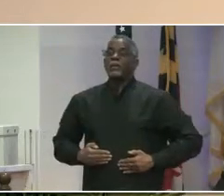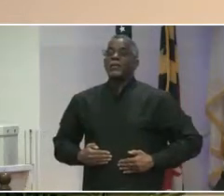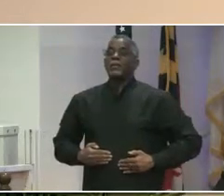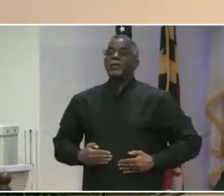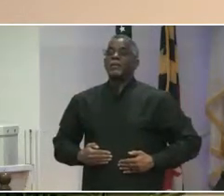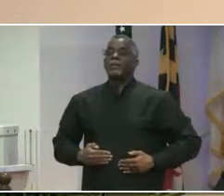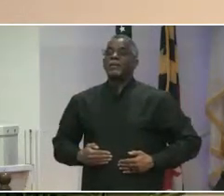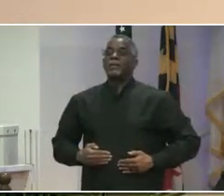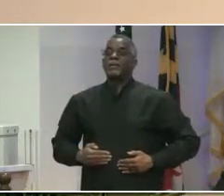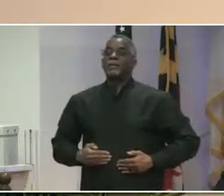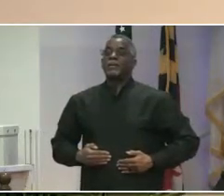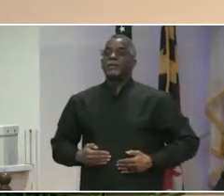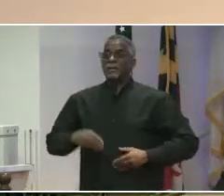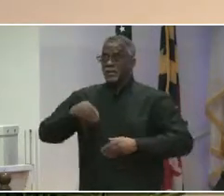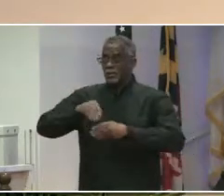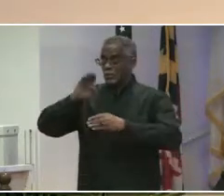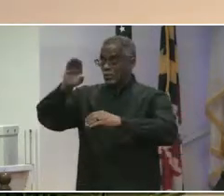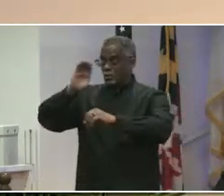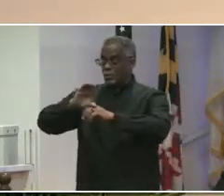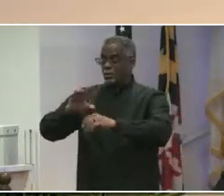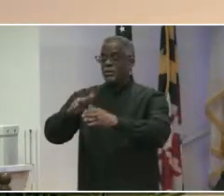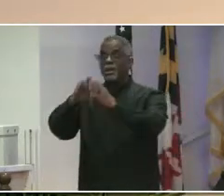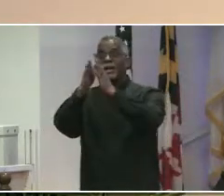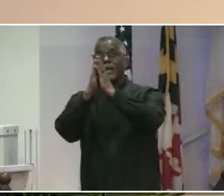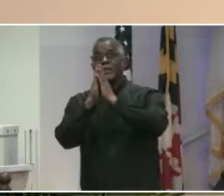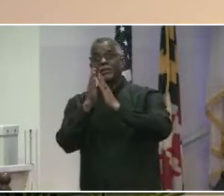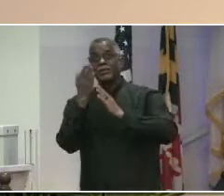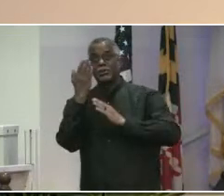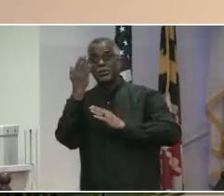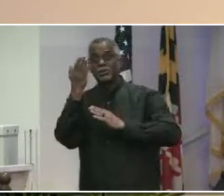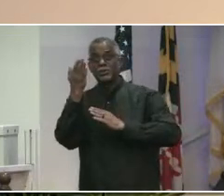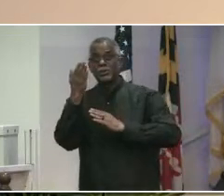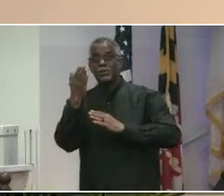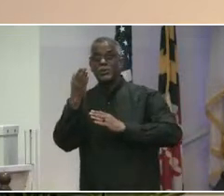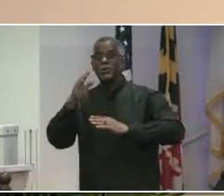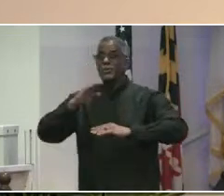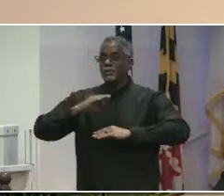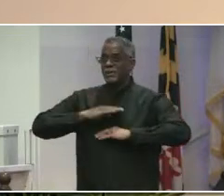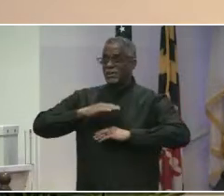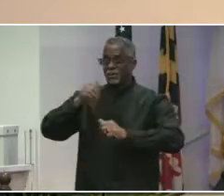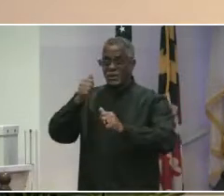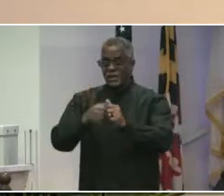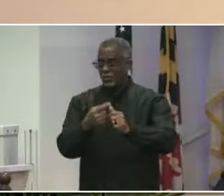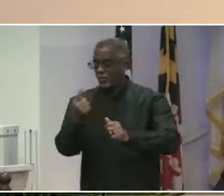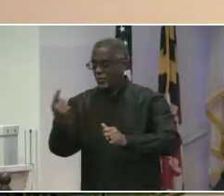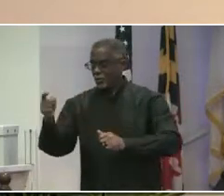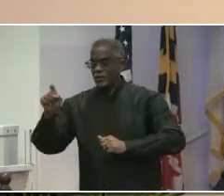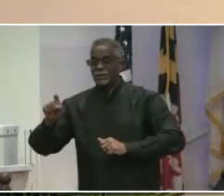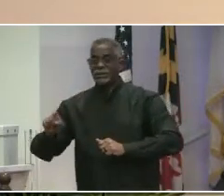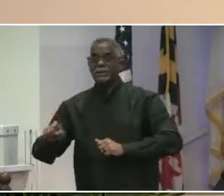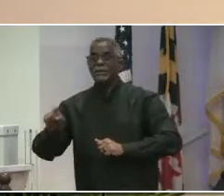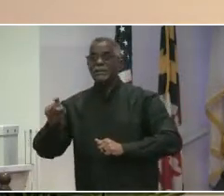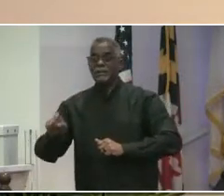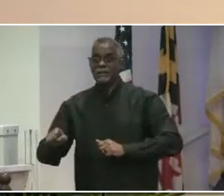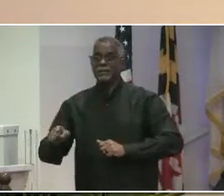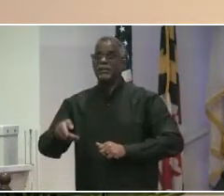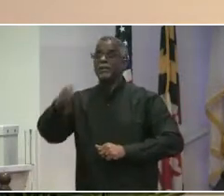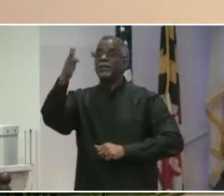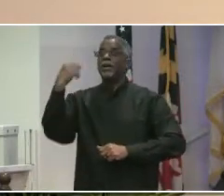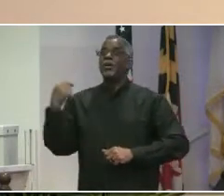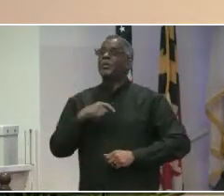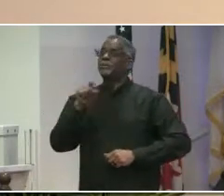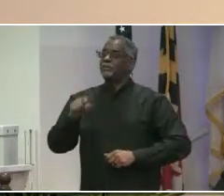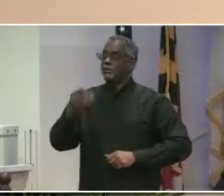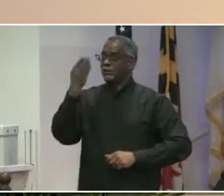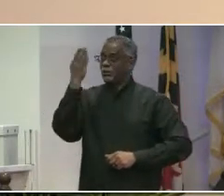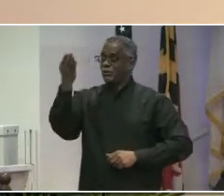gathered in this, your sanctuary, asking, God, that you would meet each and every one of us at the very point of our need. God, we need you